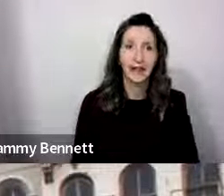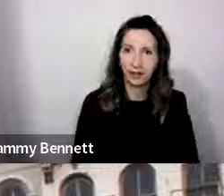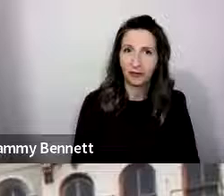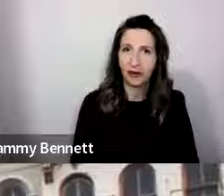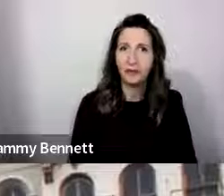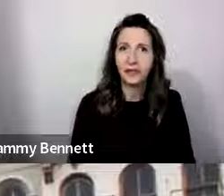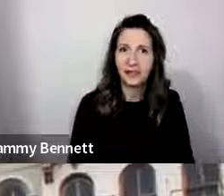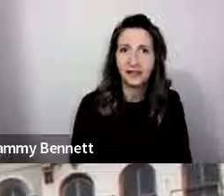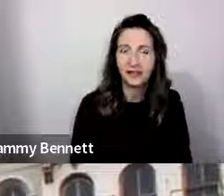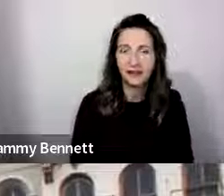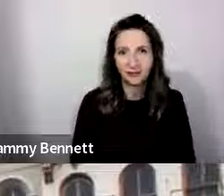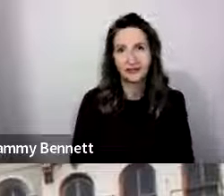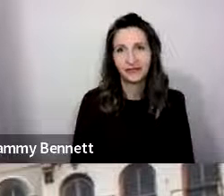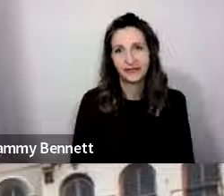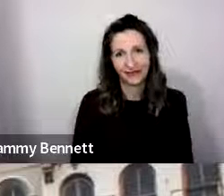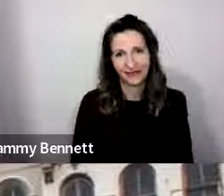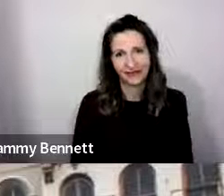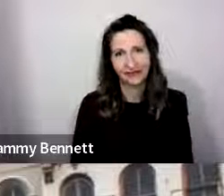And like you're throwing out beads.